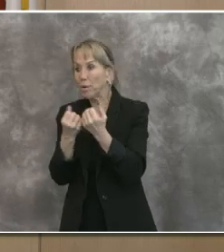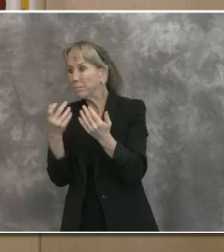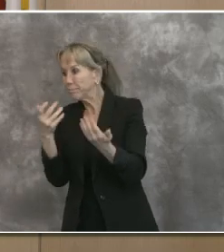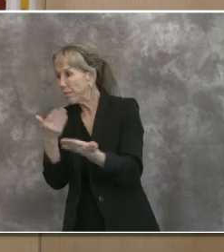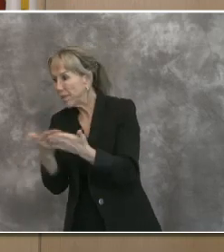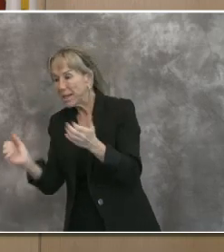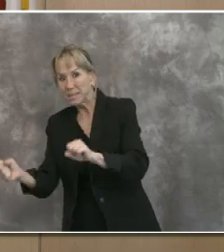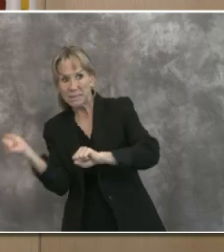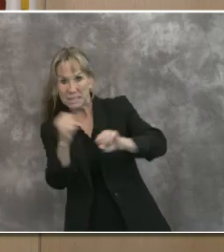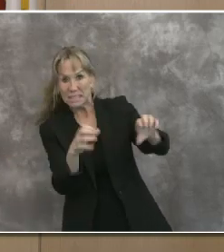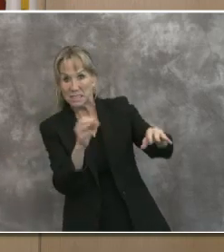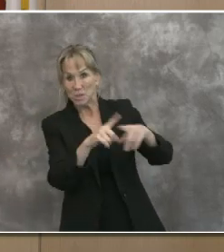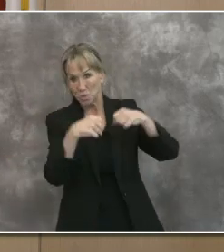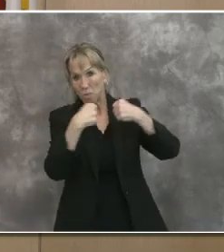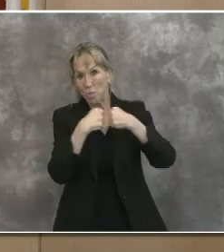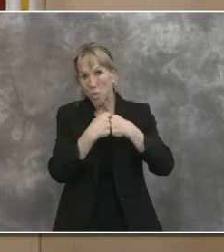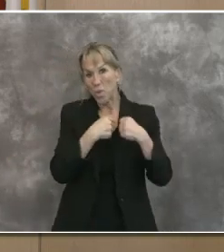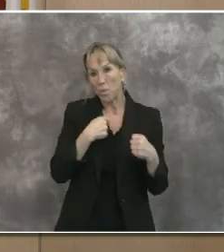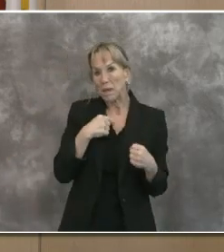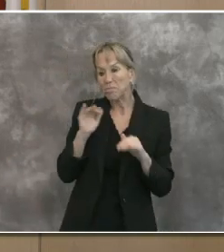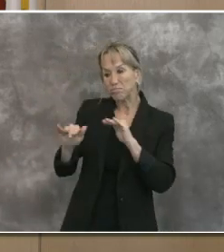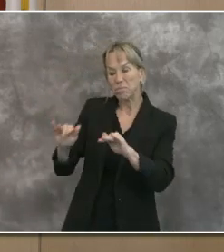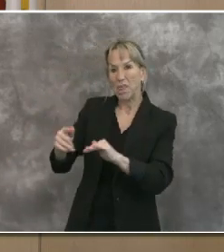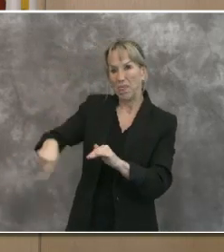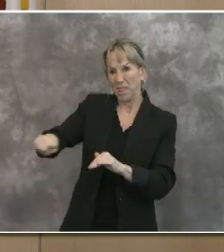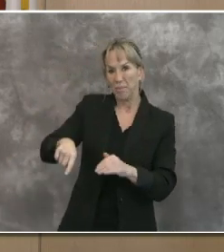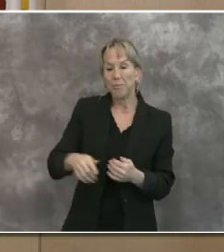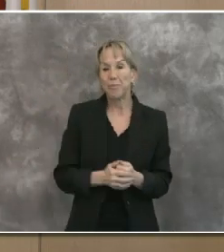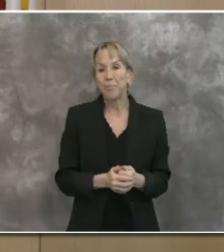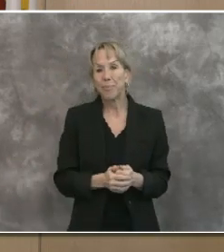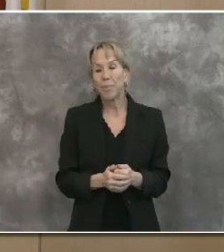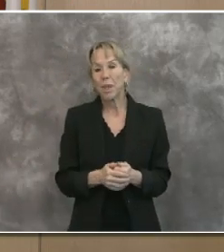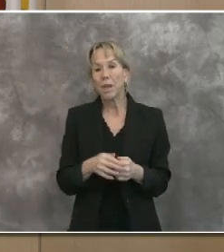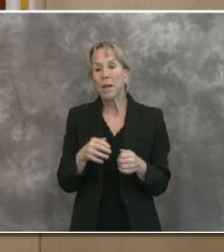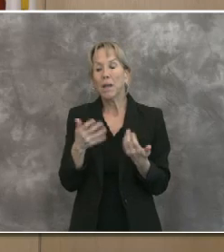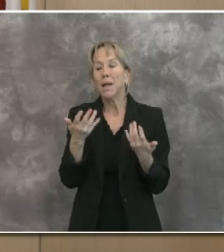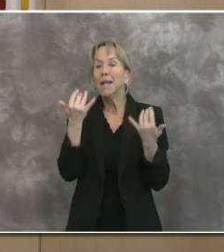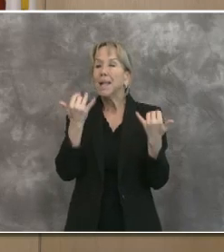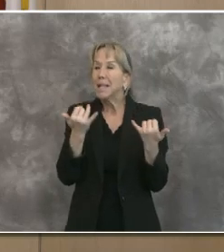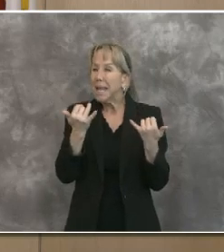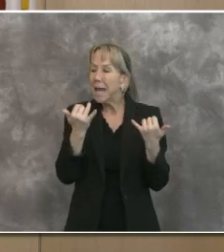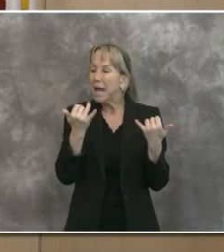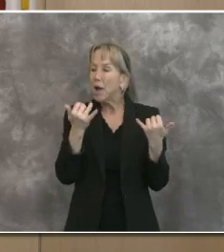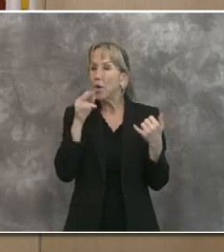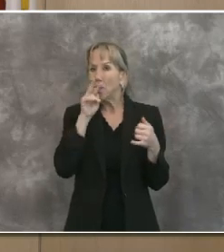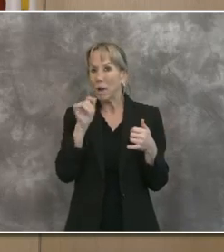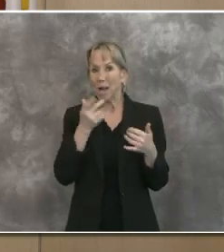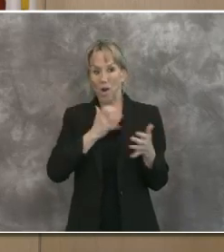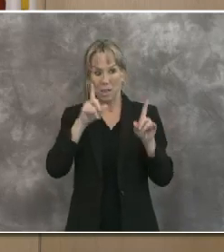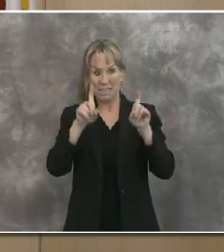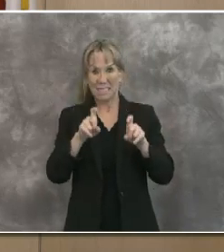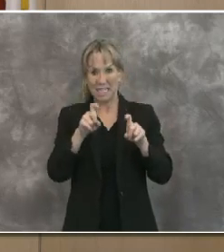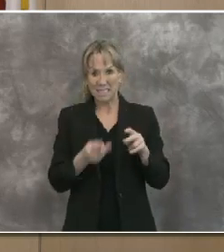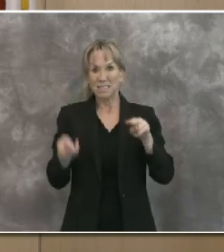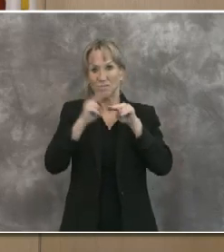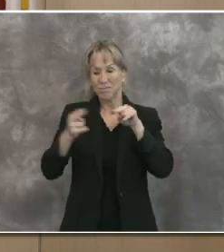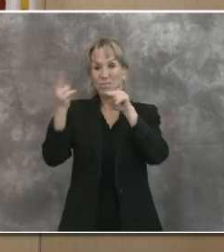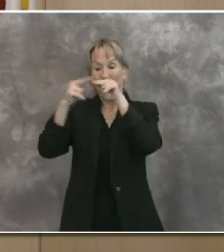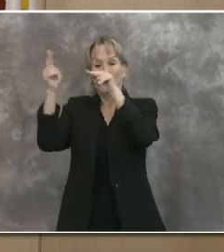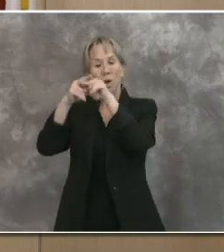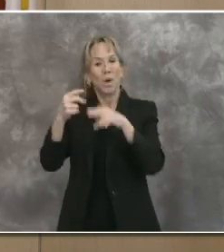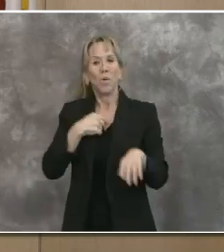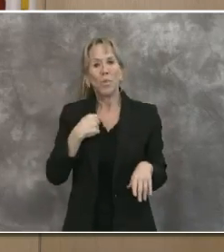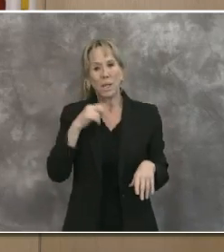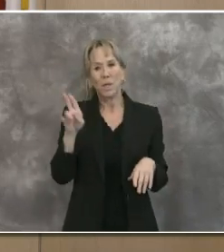healthcare system across the border. And in terms of, as we are looking at expanding our testing, we are